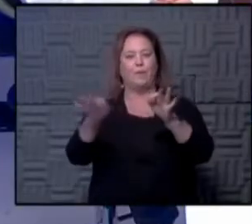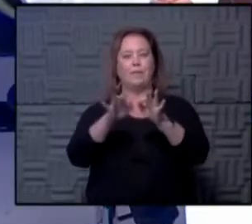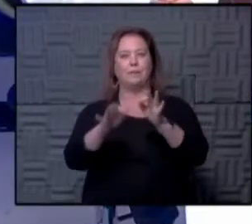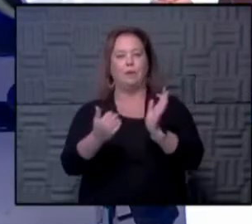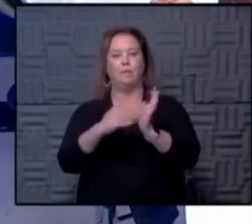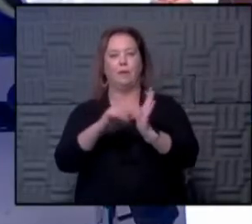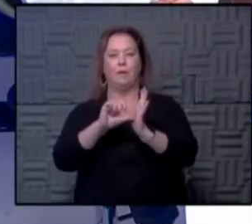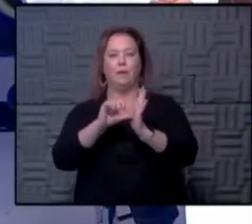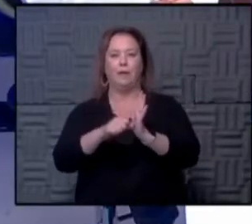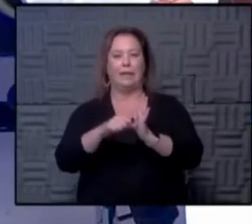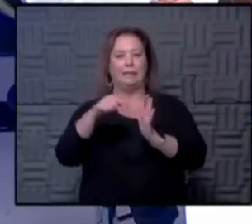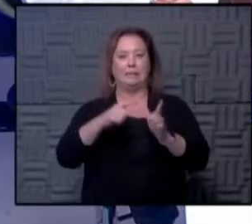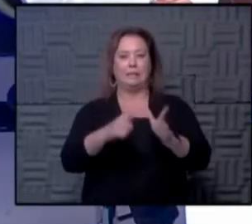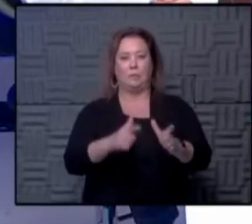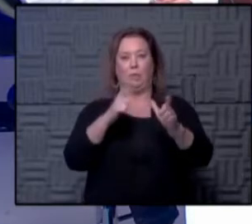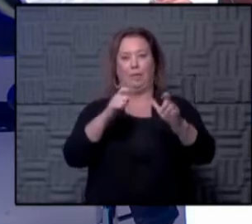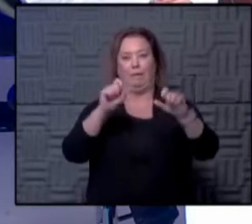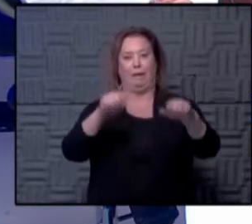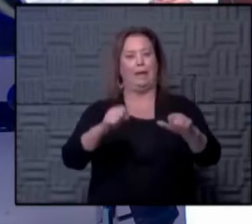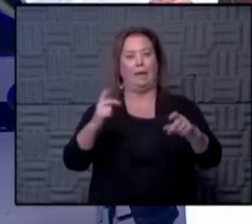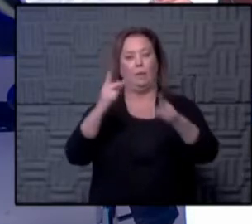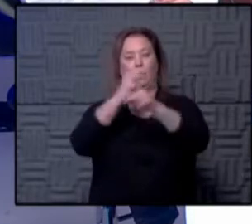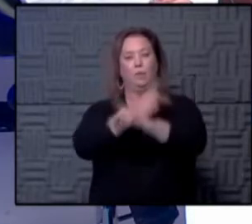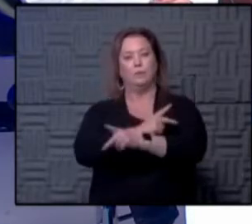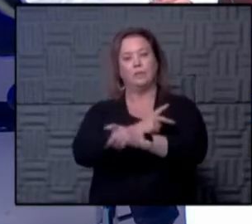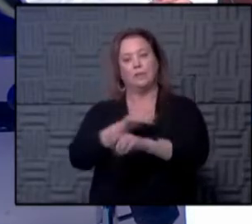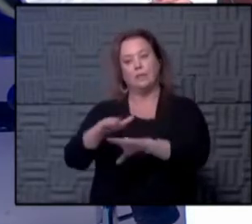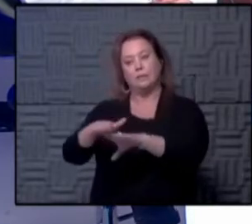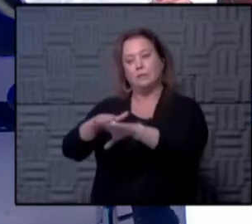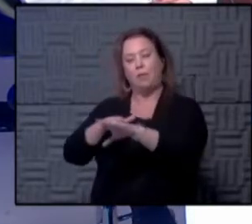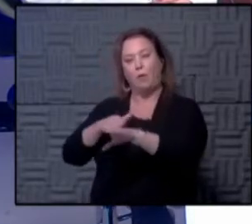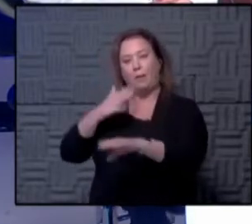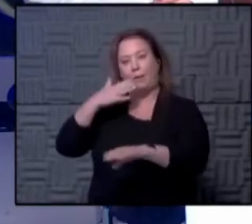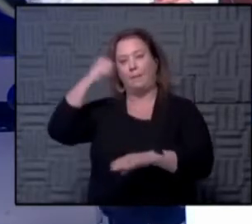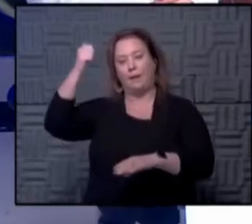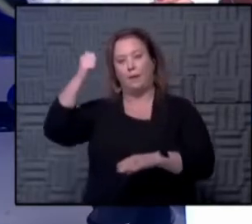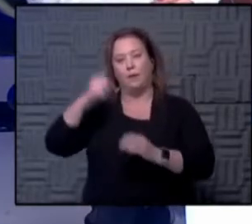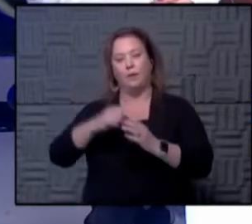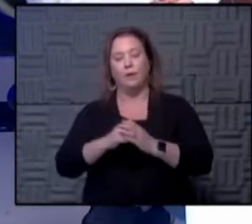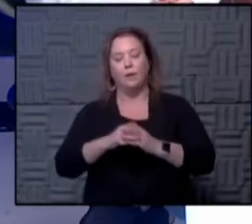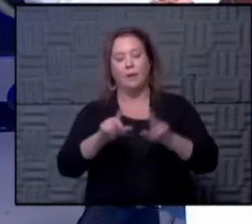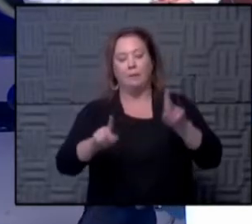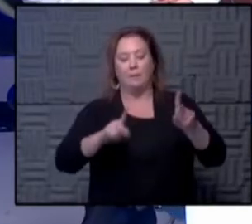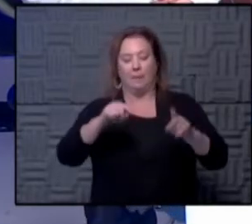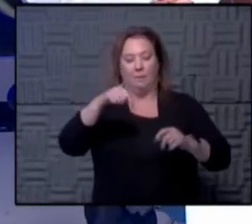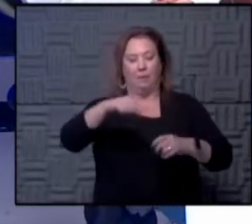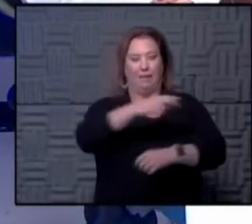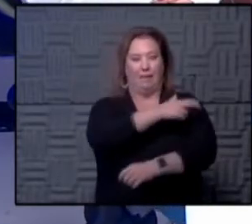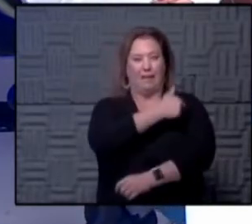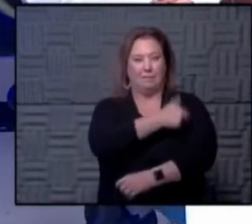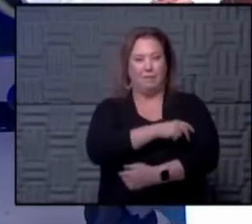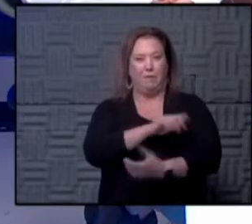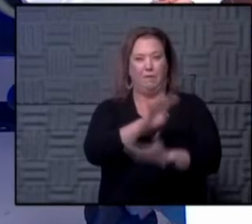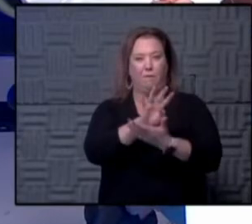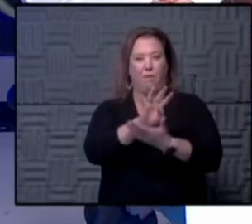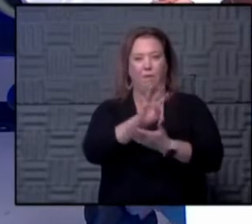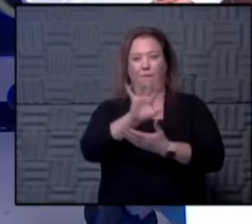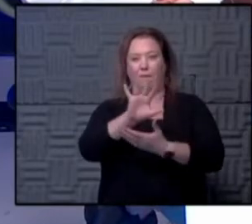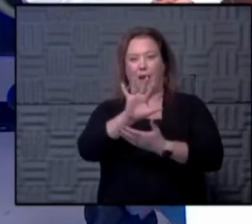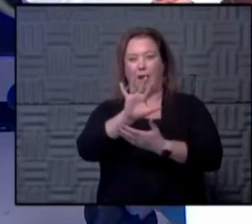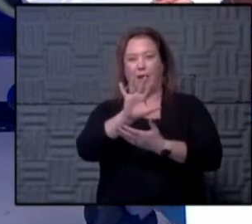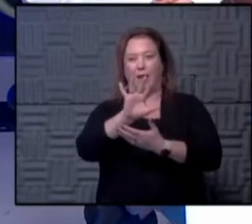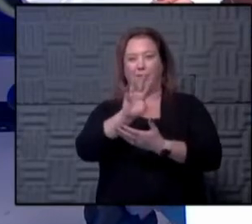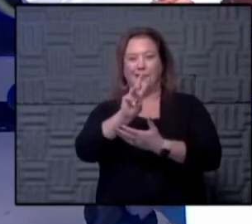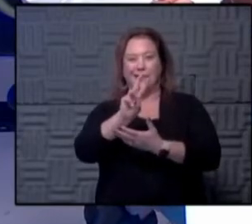this is very quick to get worse and very slow to get better, right? People are in the hospital for 4, 5, 7 days if they're not